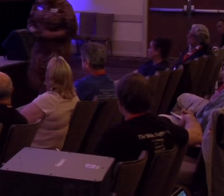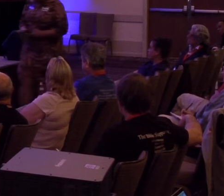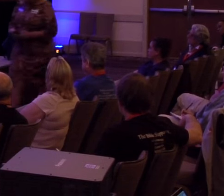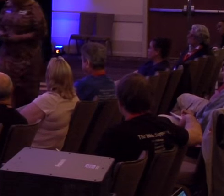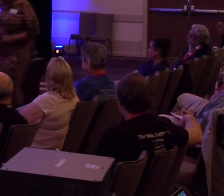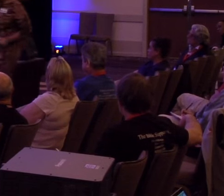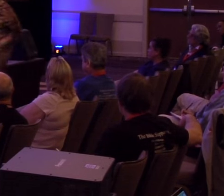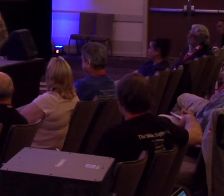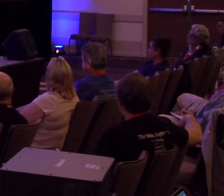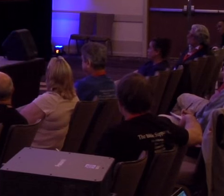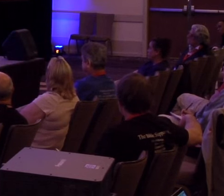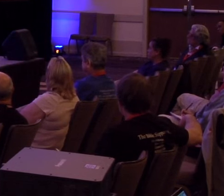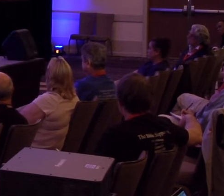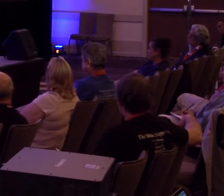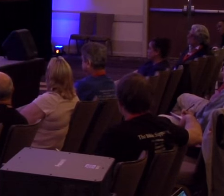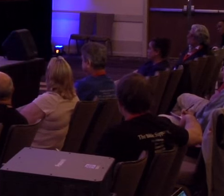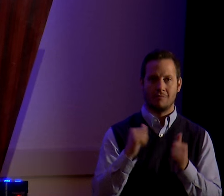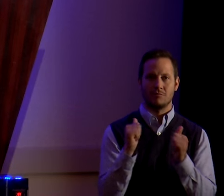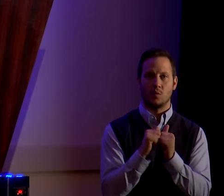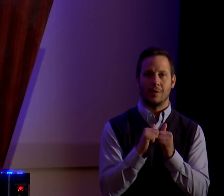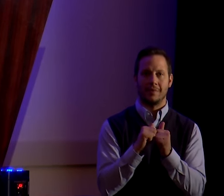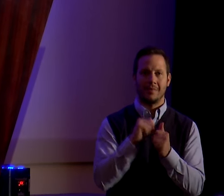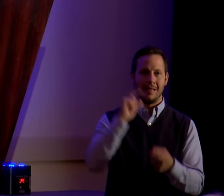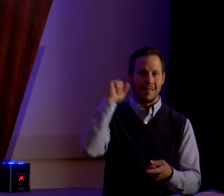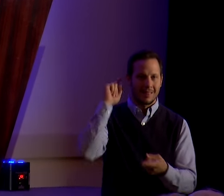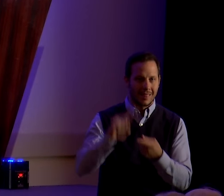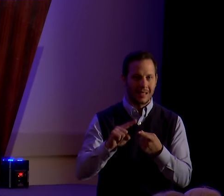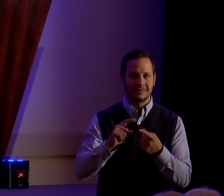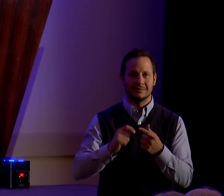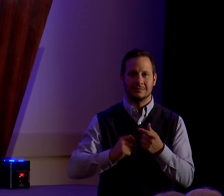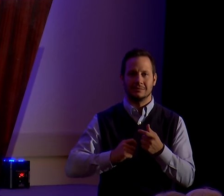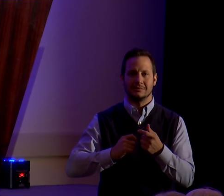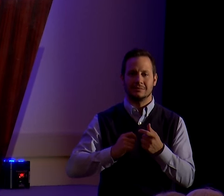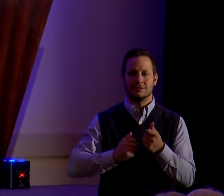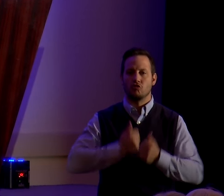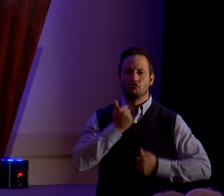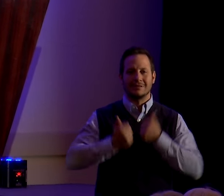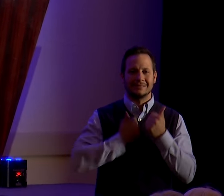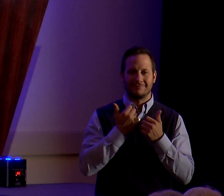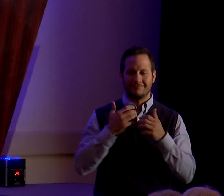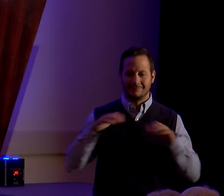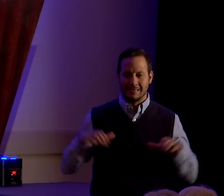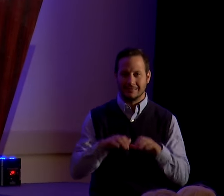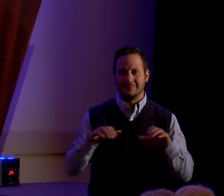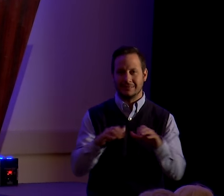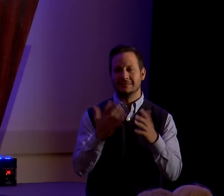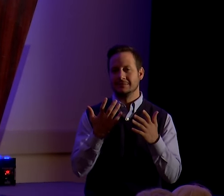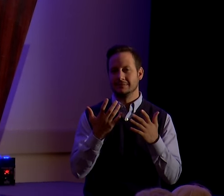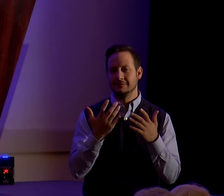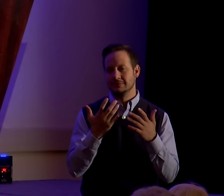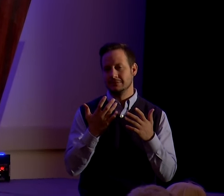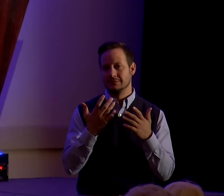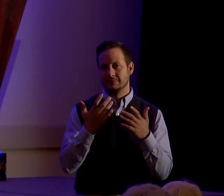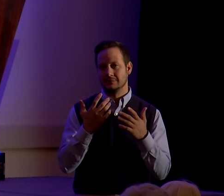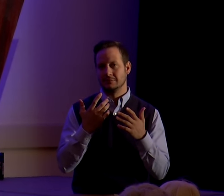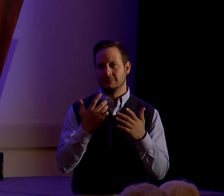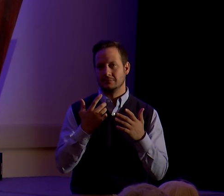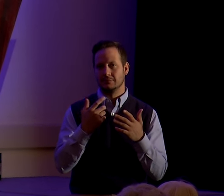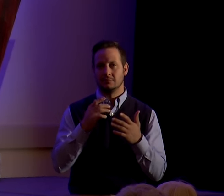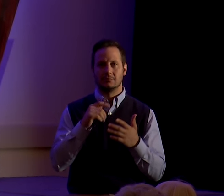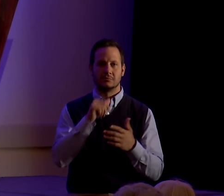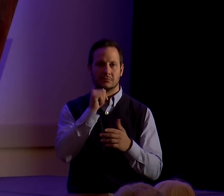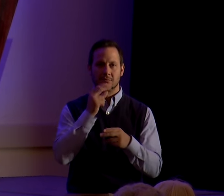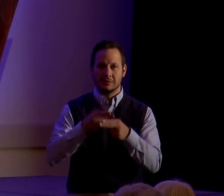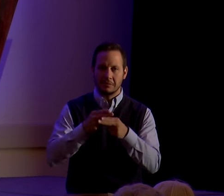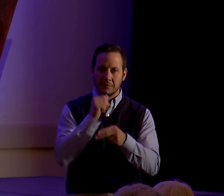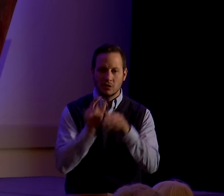involve them in a lot less aggressive activities, where their names don't show